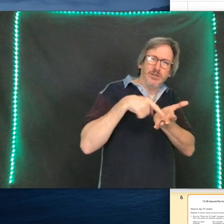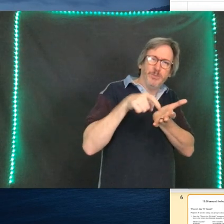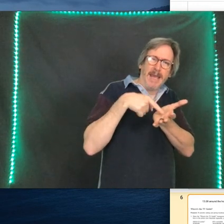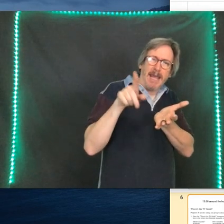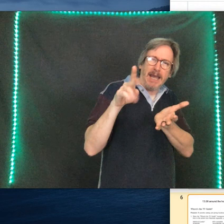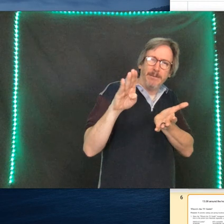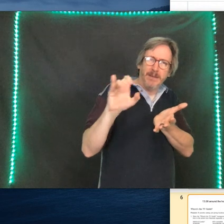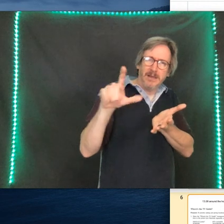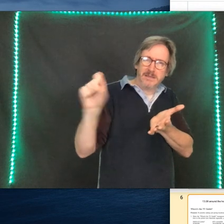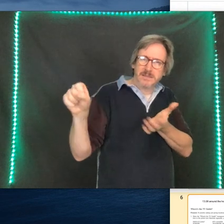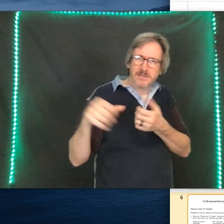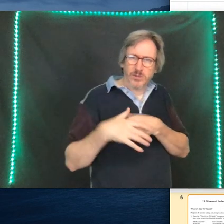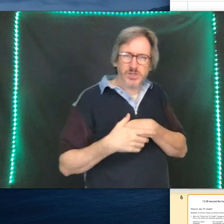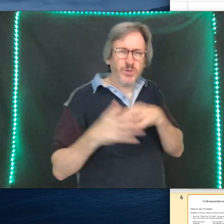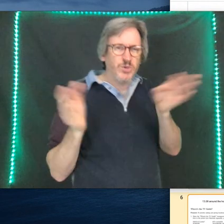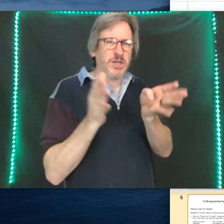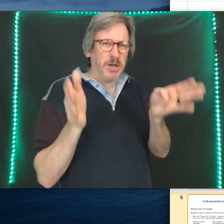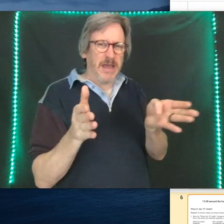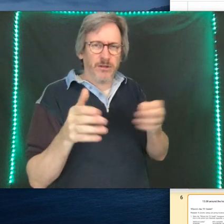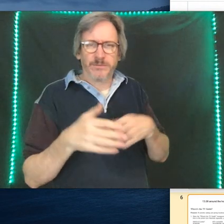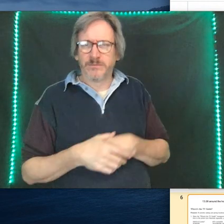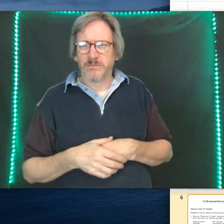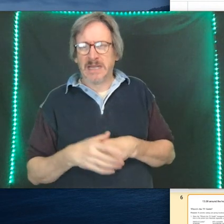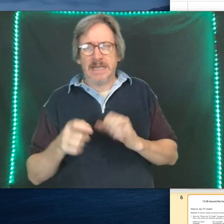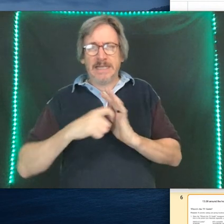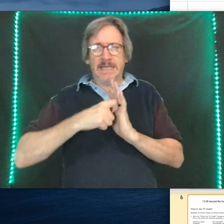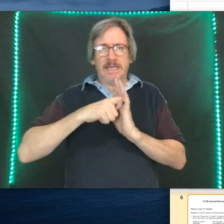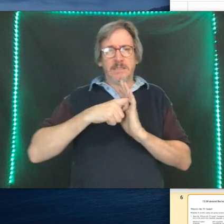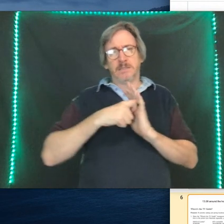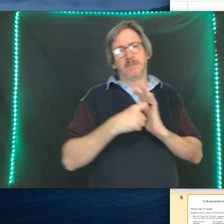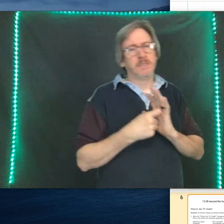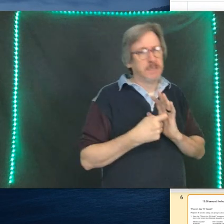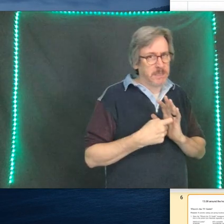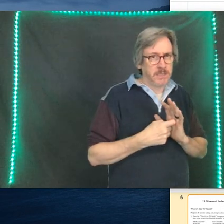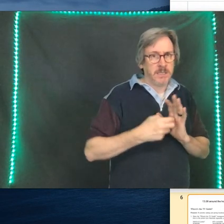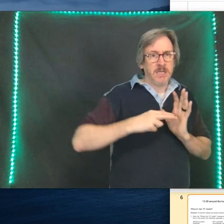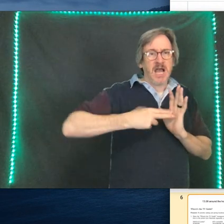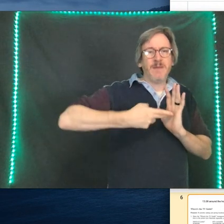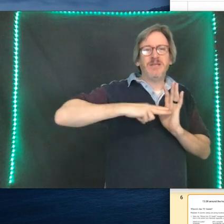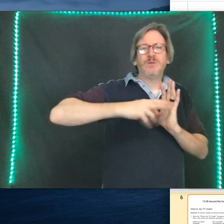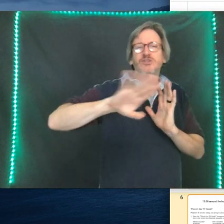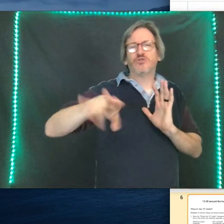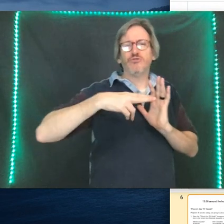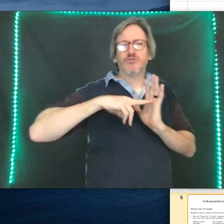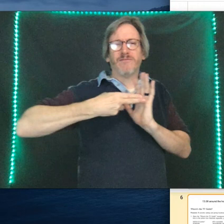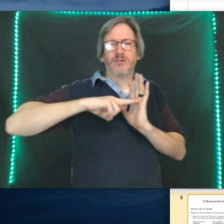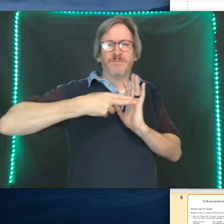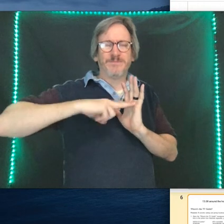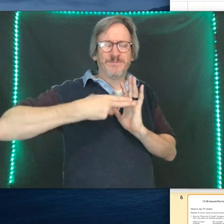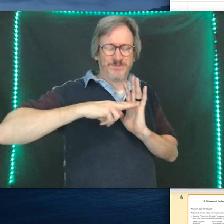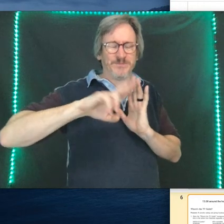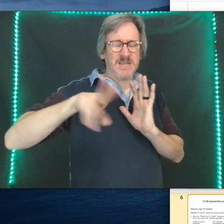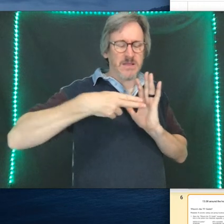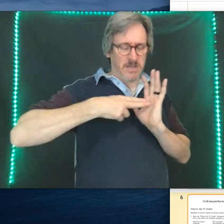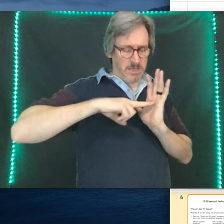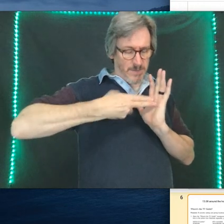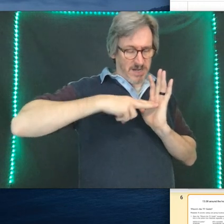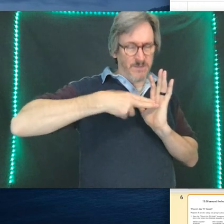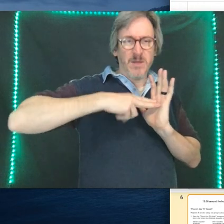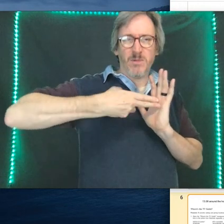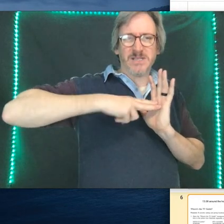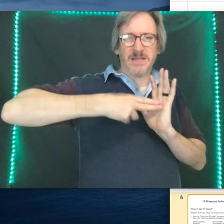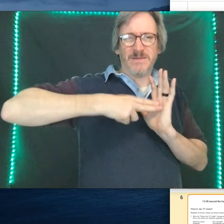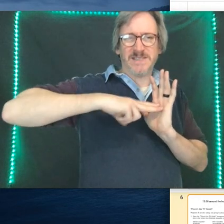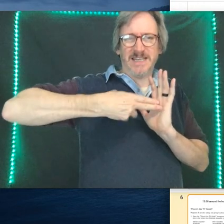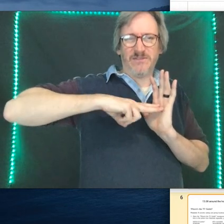Bills. Need to pay bills. Those two usually go together. Key. You know what? Screwdriver. Now that I think about